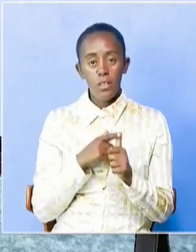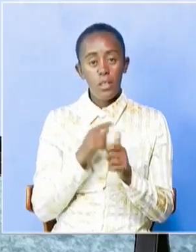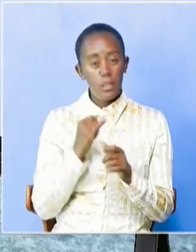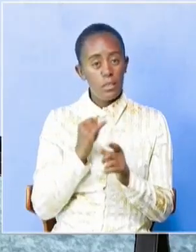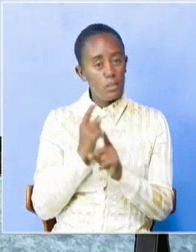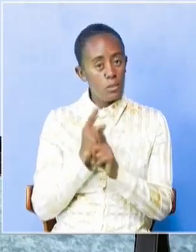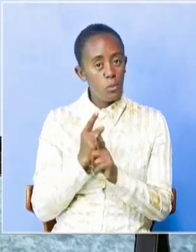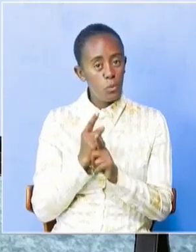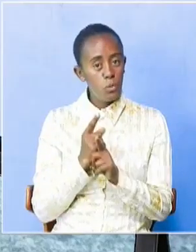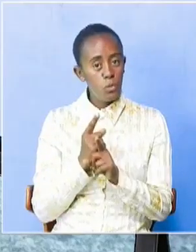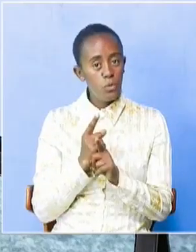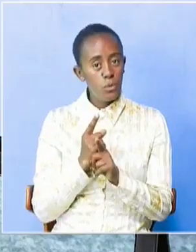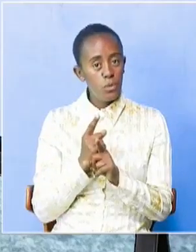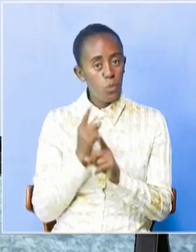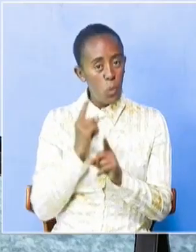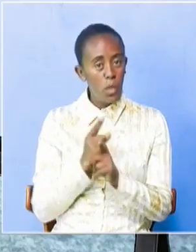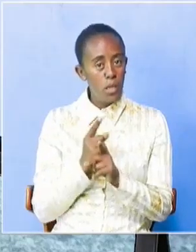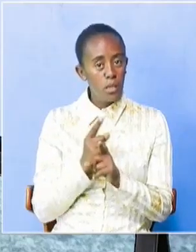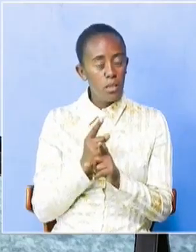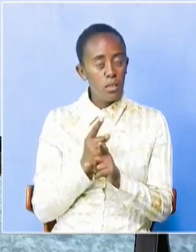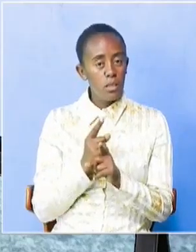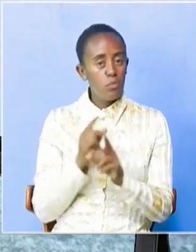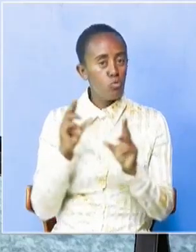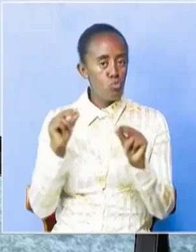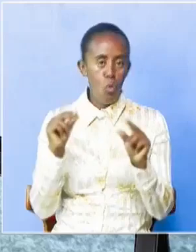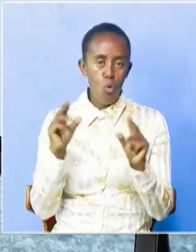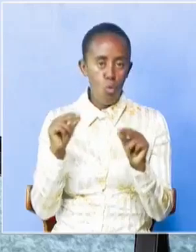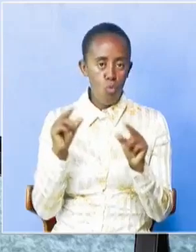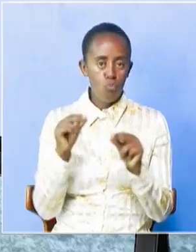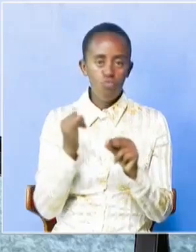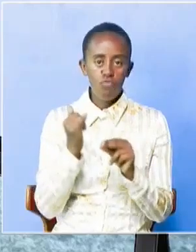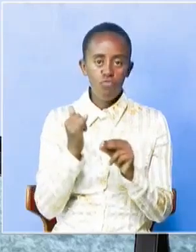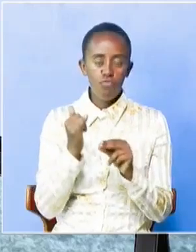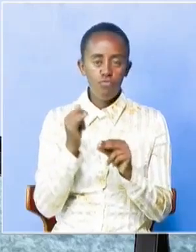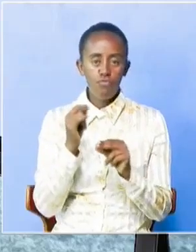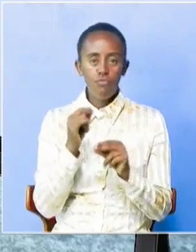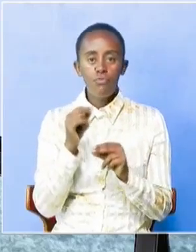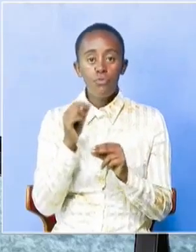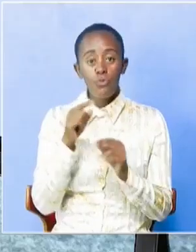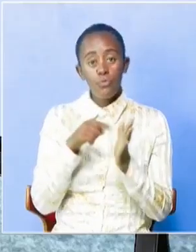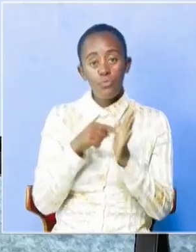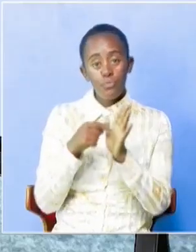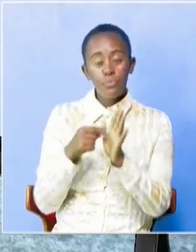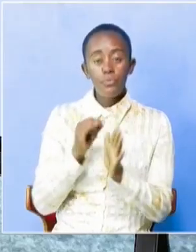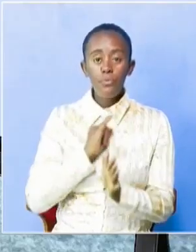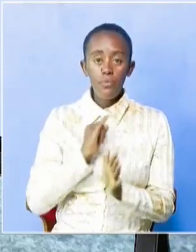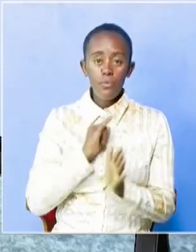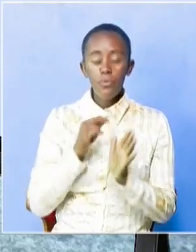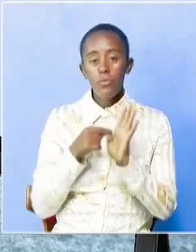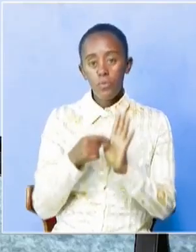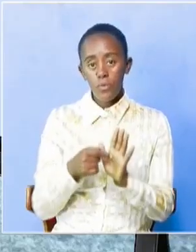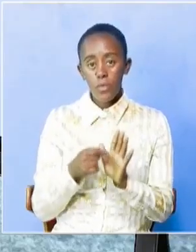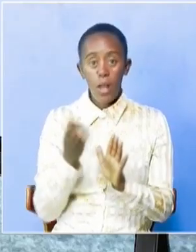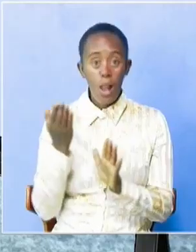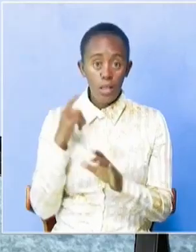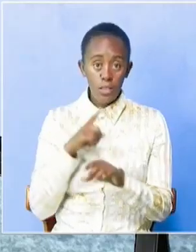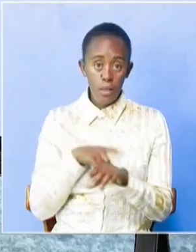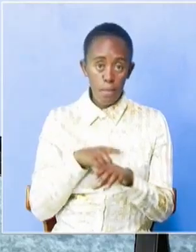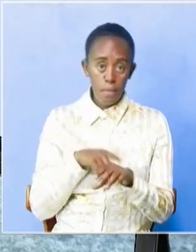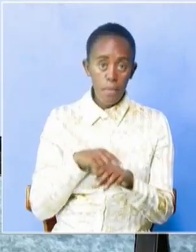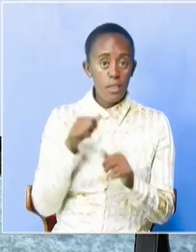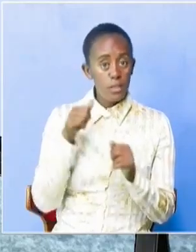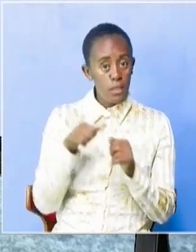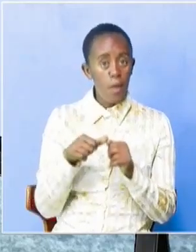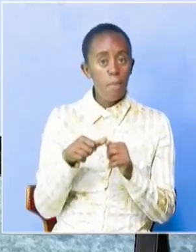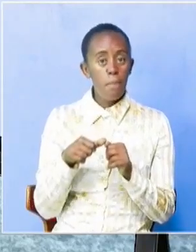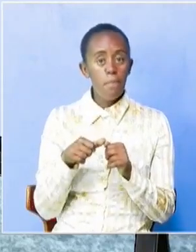correct? The sentence, is it correct? No, it's not, because when we're showing possession, we said last time, if you